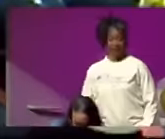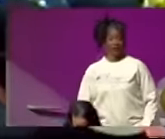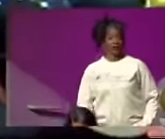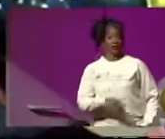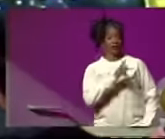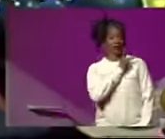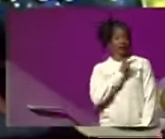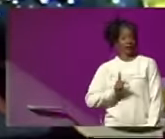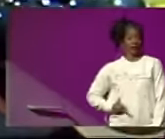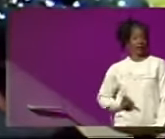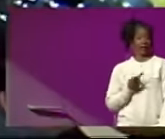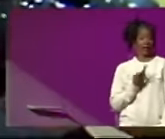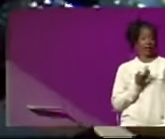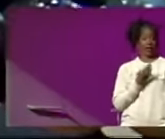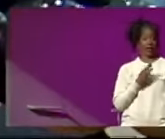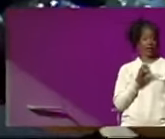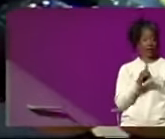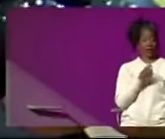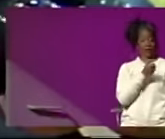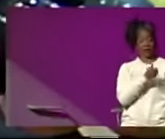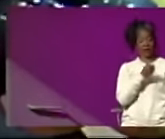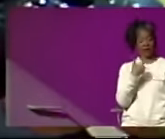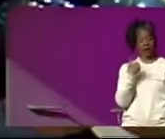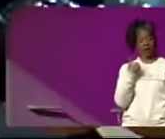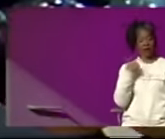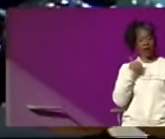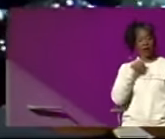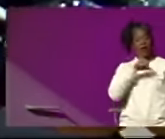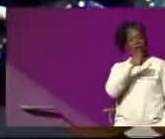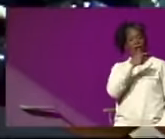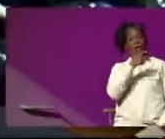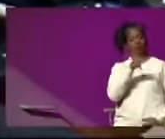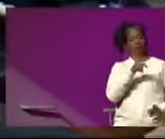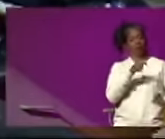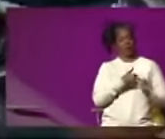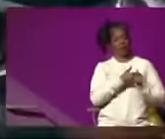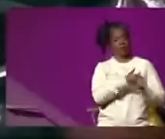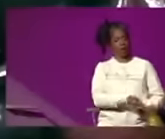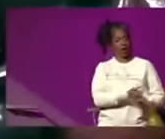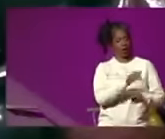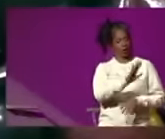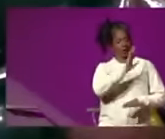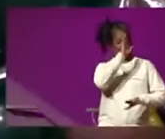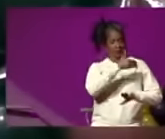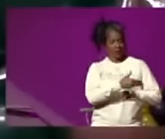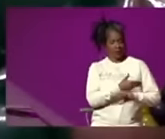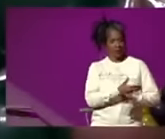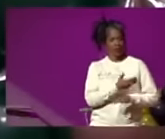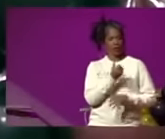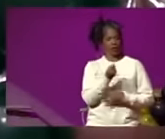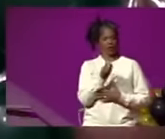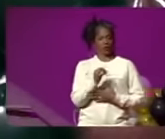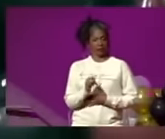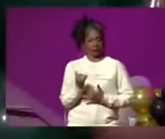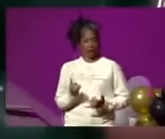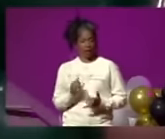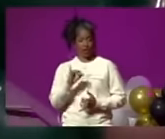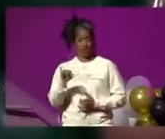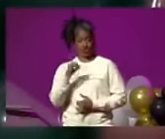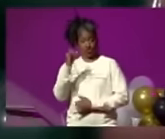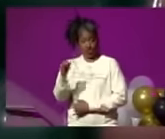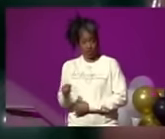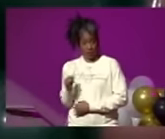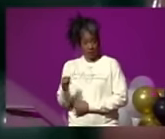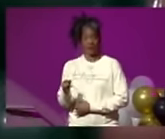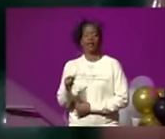Herod, Archelaus, and Joseph doesn't want to go where Archelaus is. And now he ends up settling